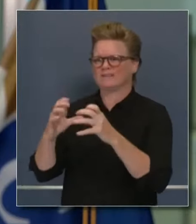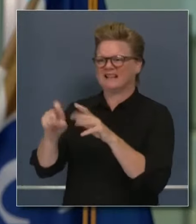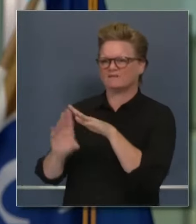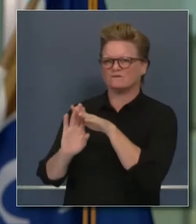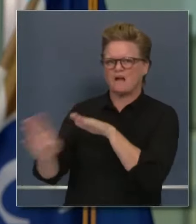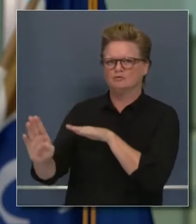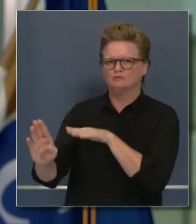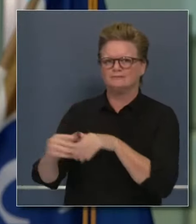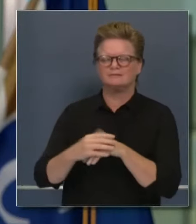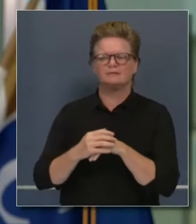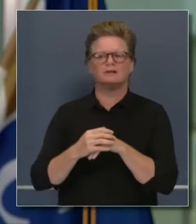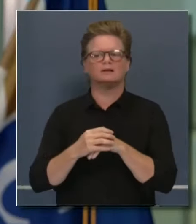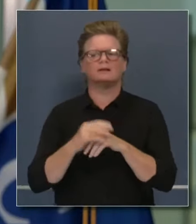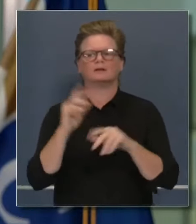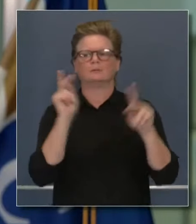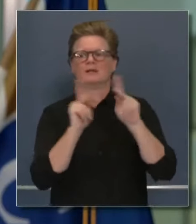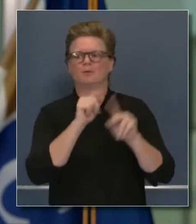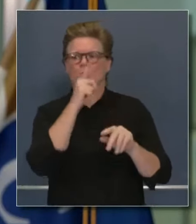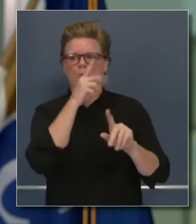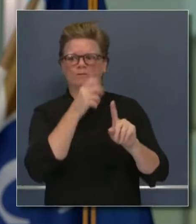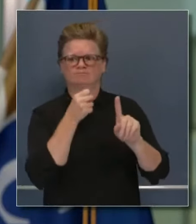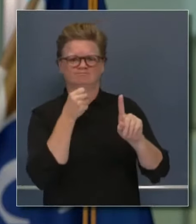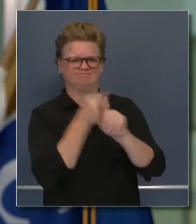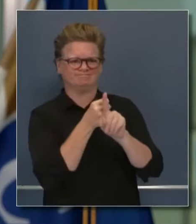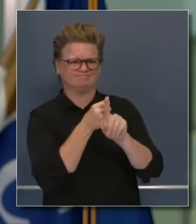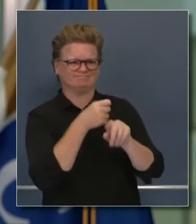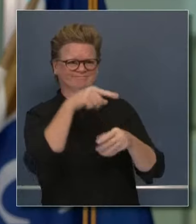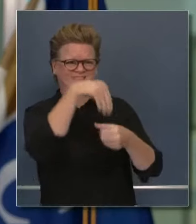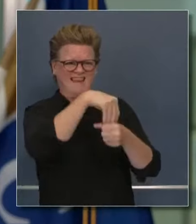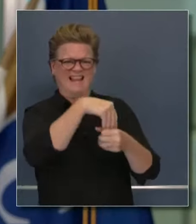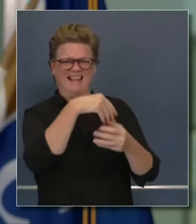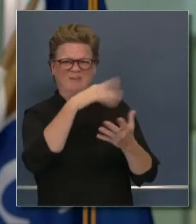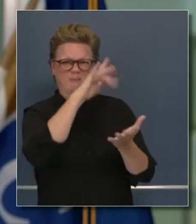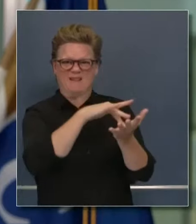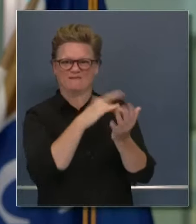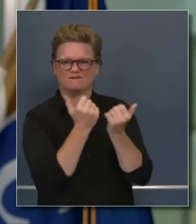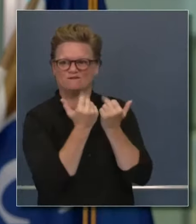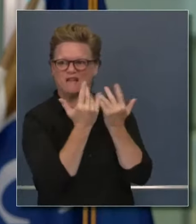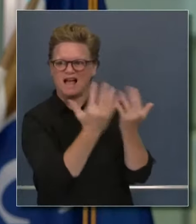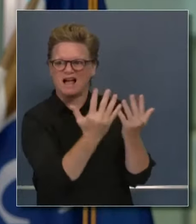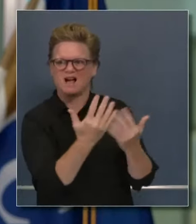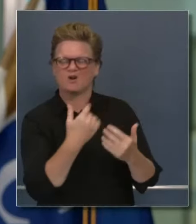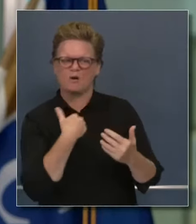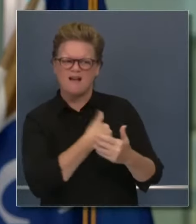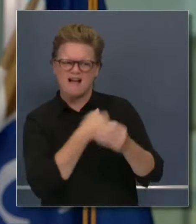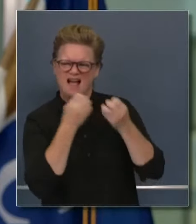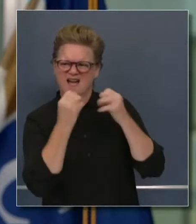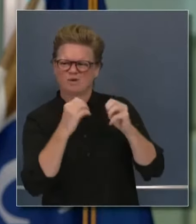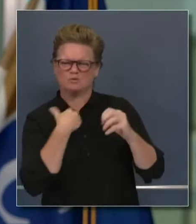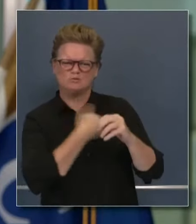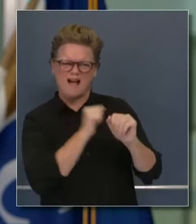potentially impacted by these wildfires, continuing our suppression efforts. We're prioritizing the suppression, the